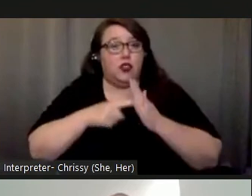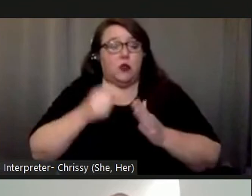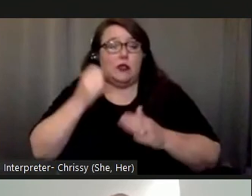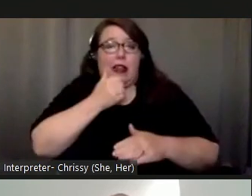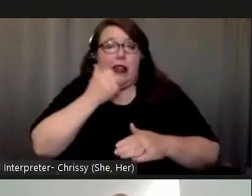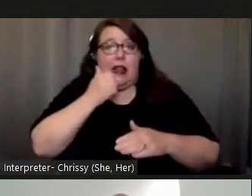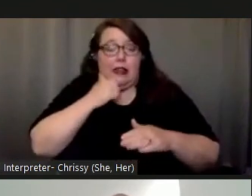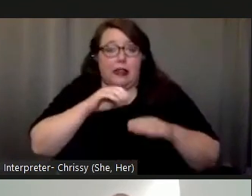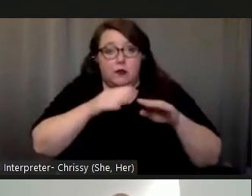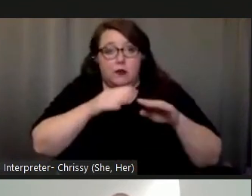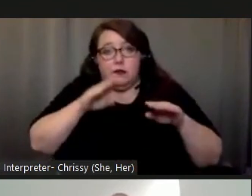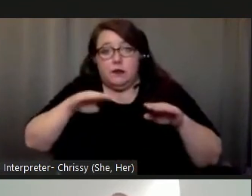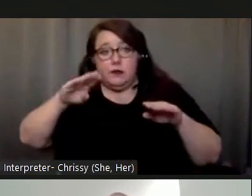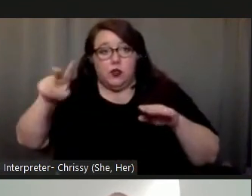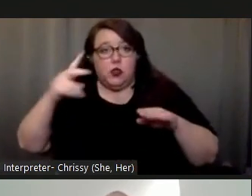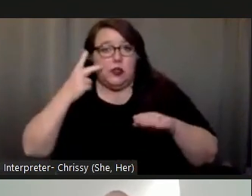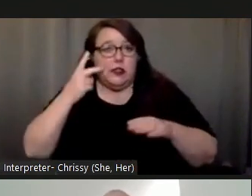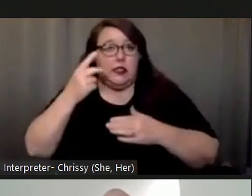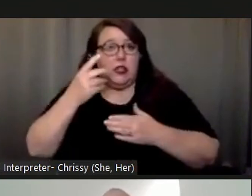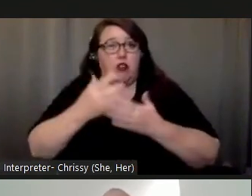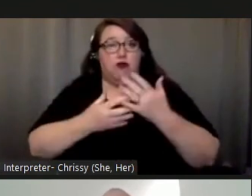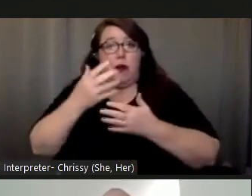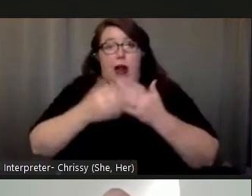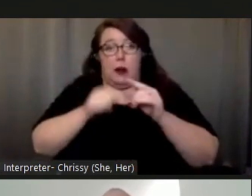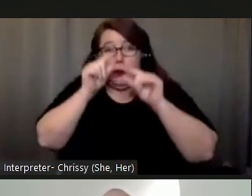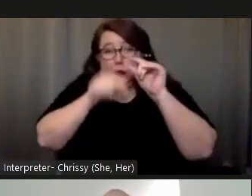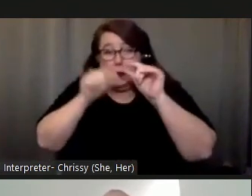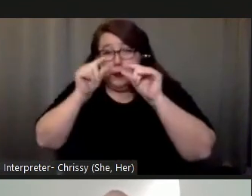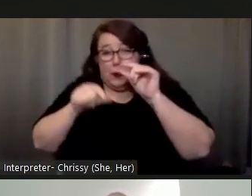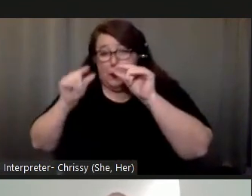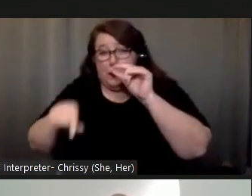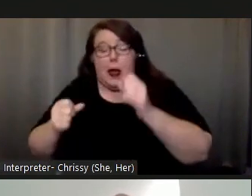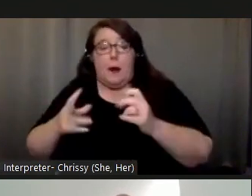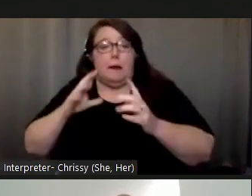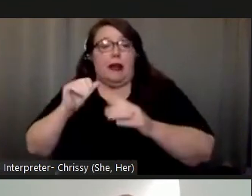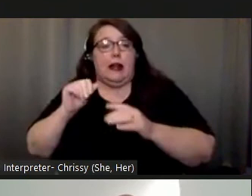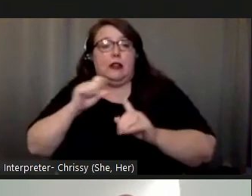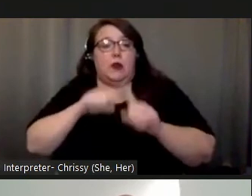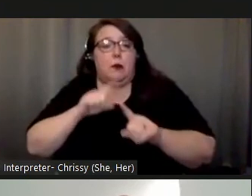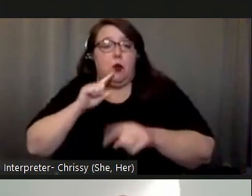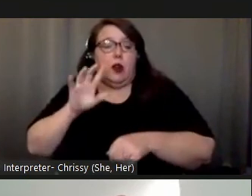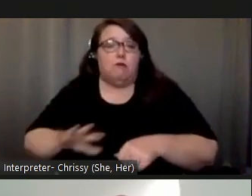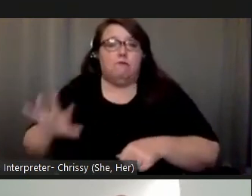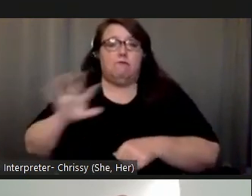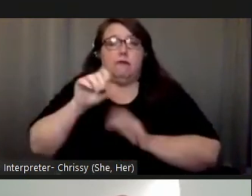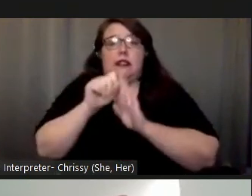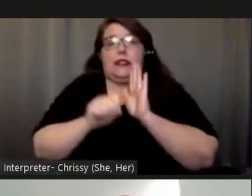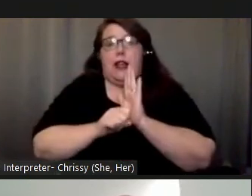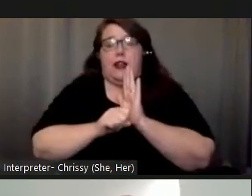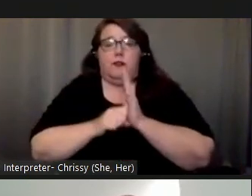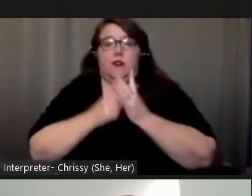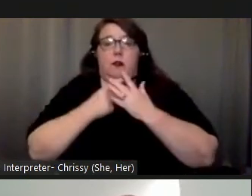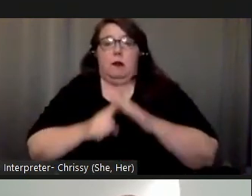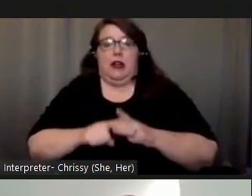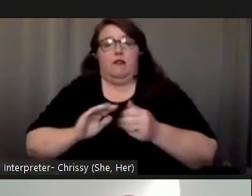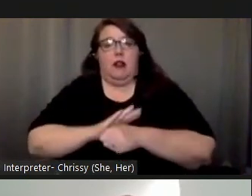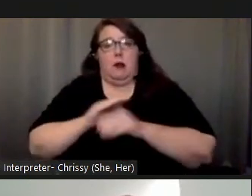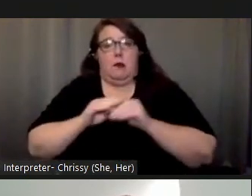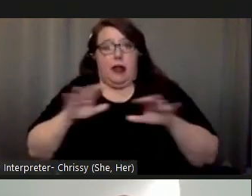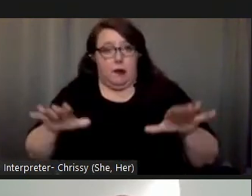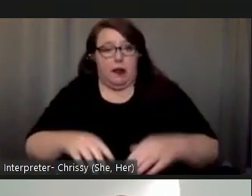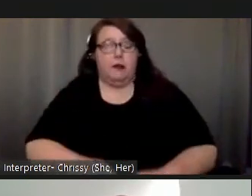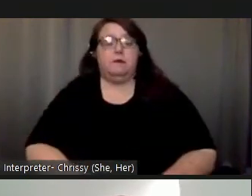You can see with each of the gray vertical bars, the number of cases that have been reported in the state since the beginning of the pandemic. The